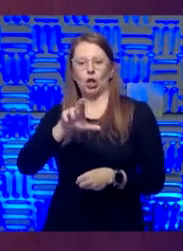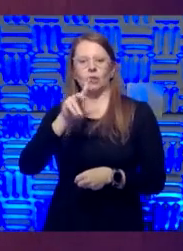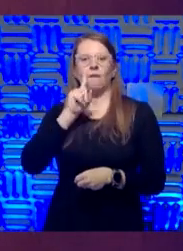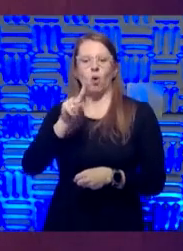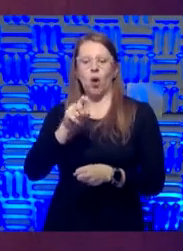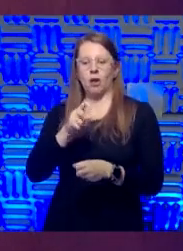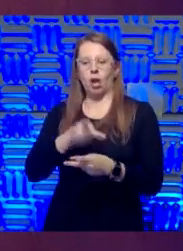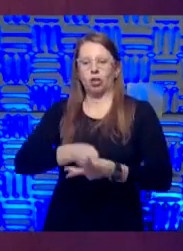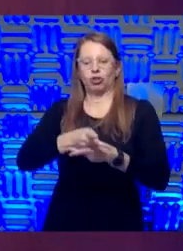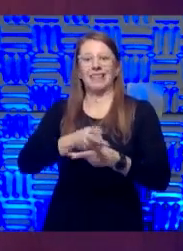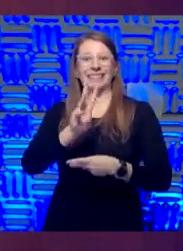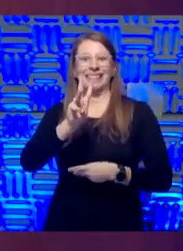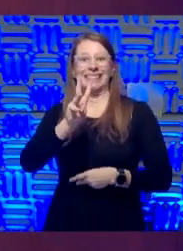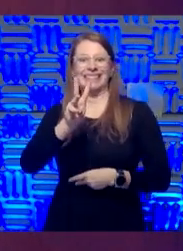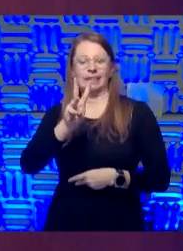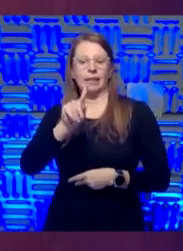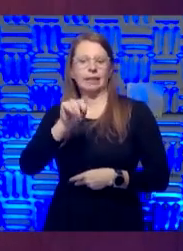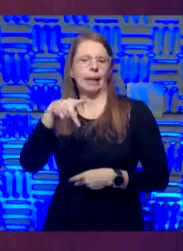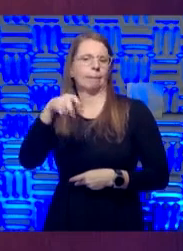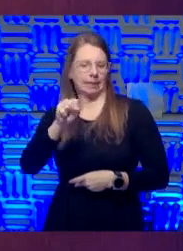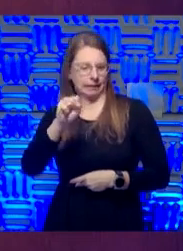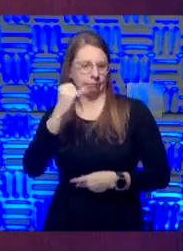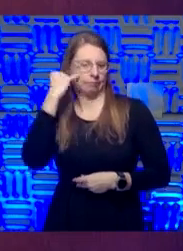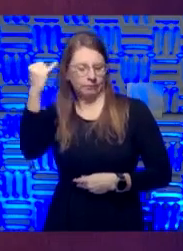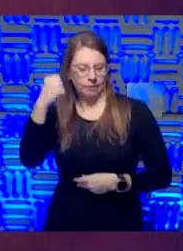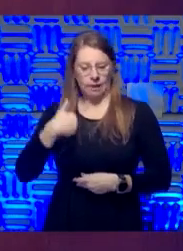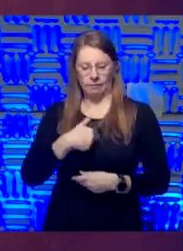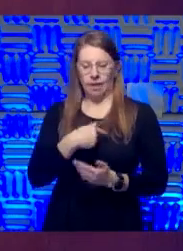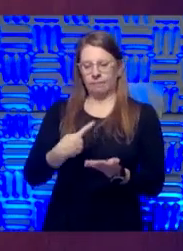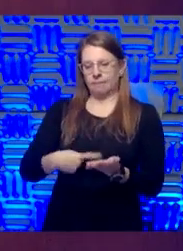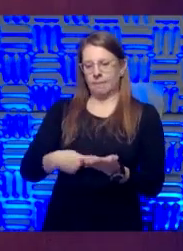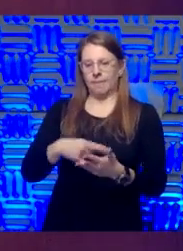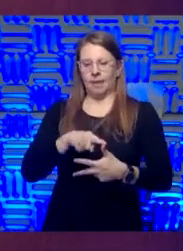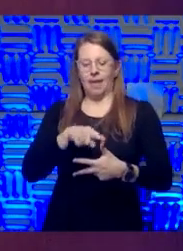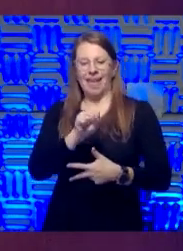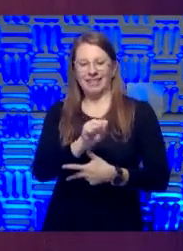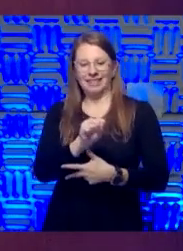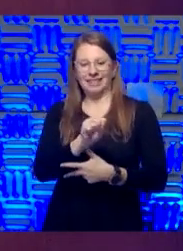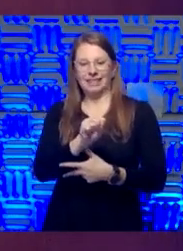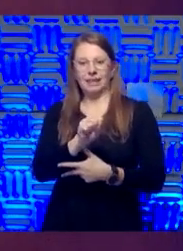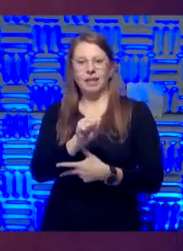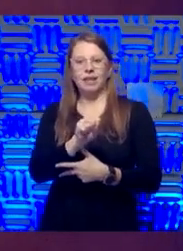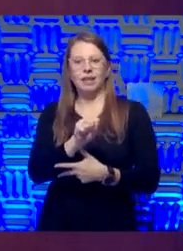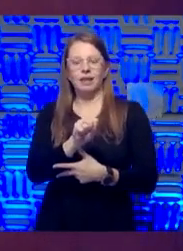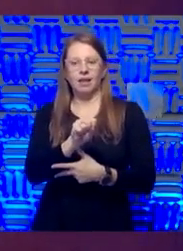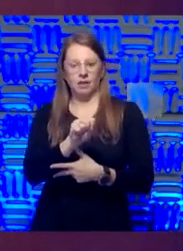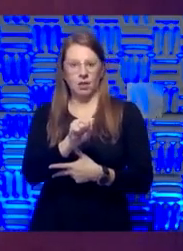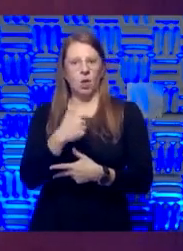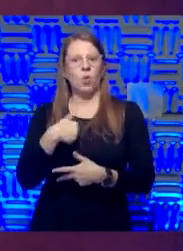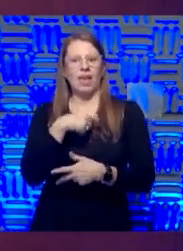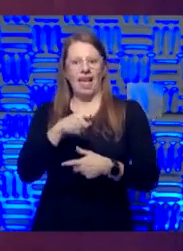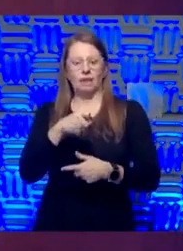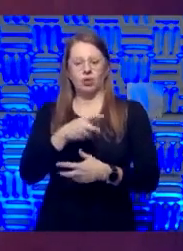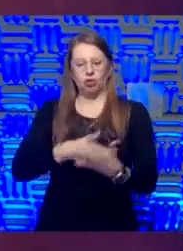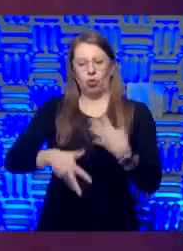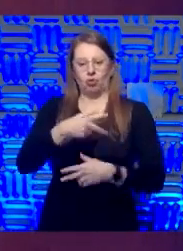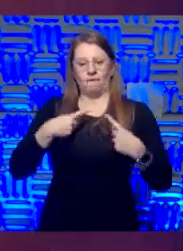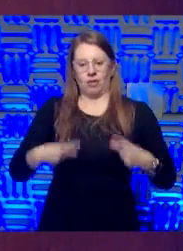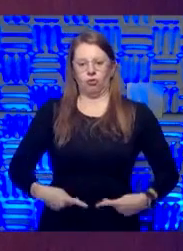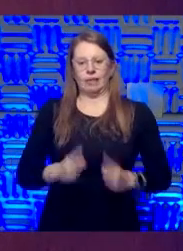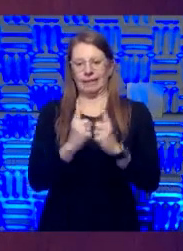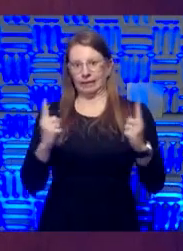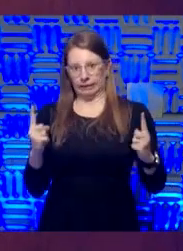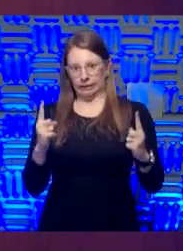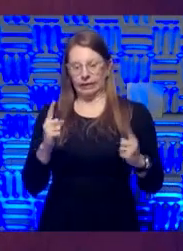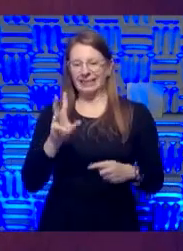6 tips. I have 6 things that I think about. The 6 tips. S is we have to social and physical distance.